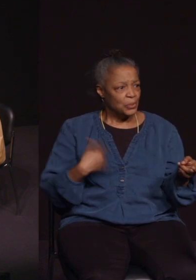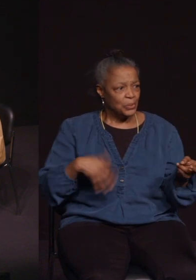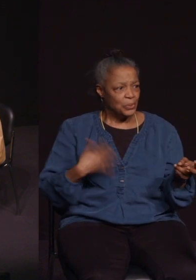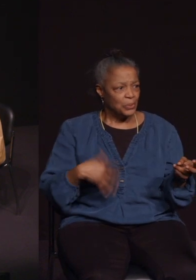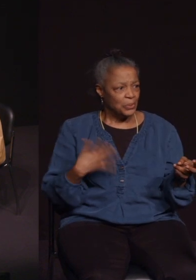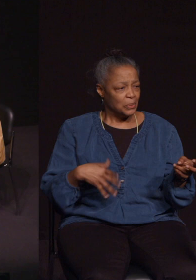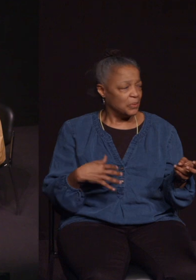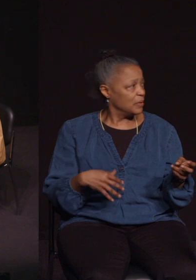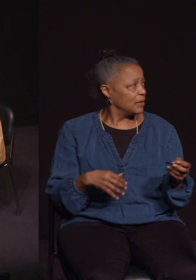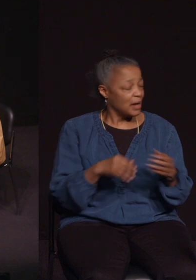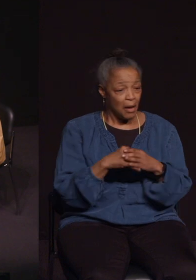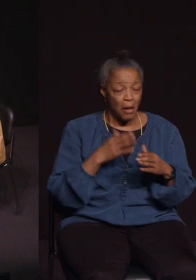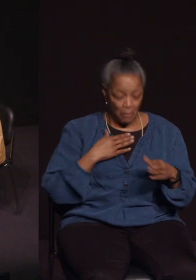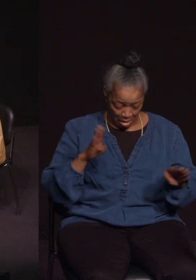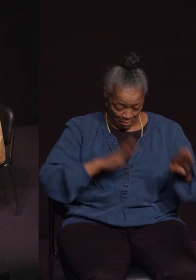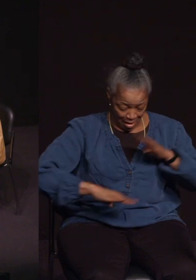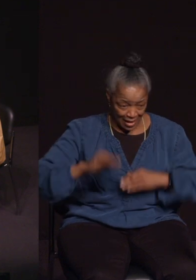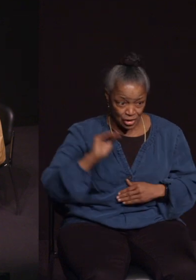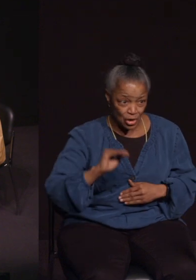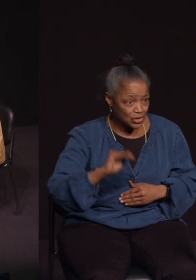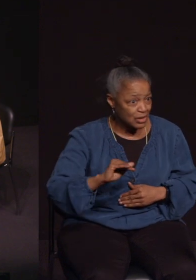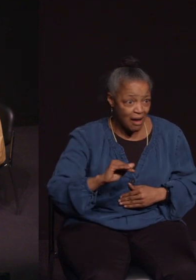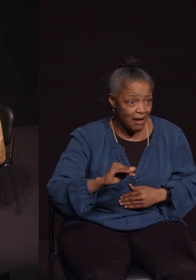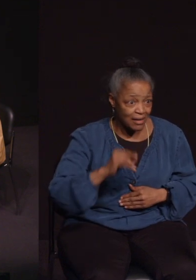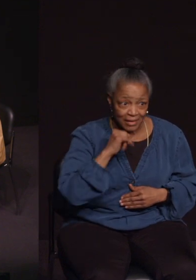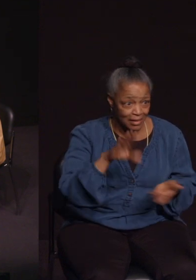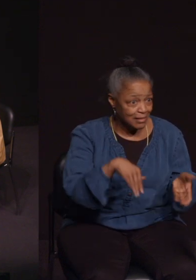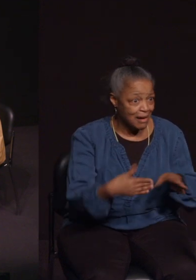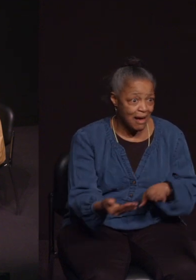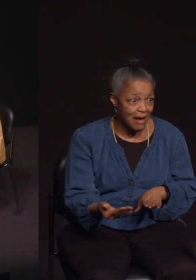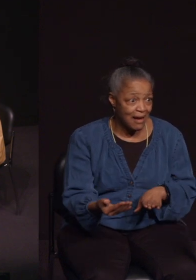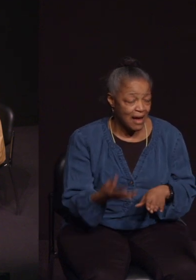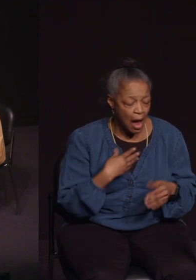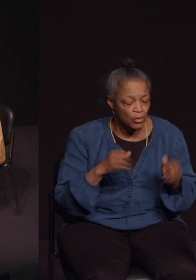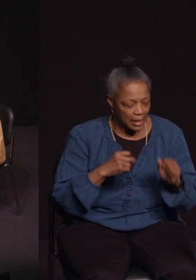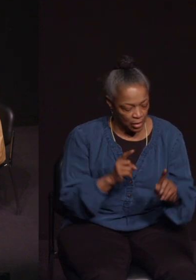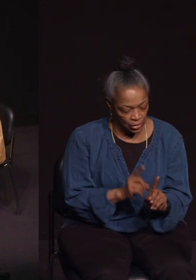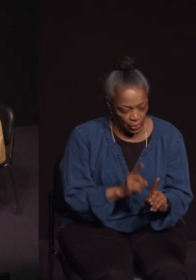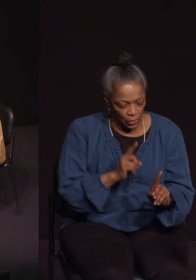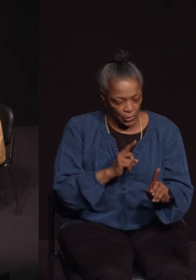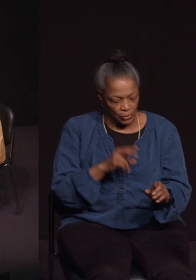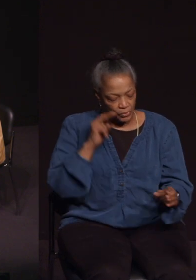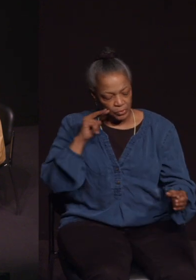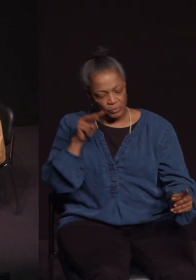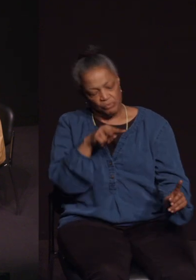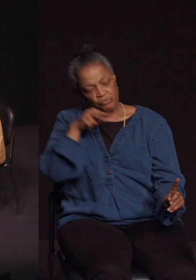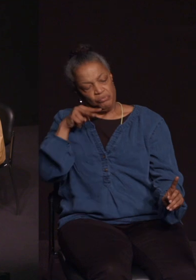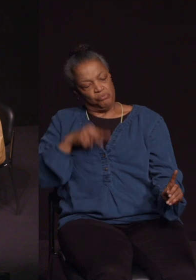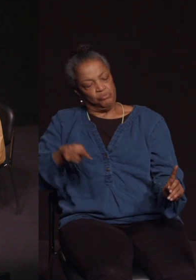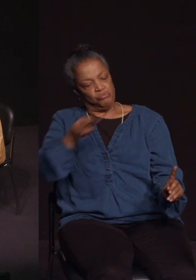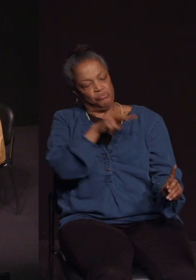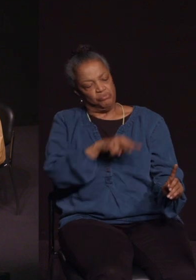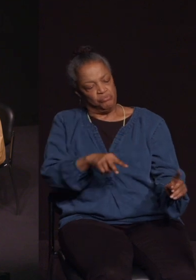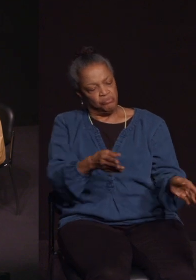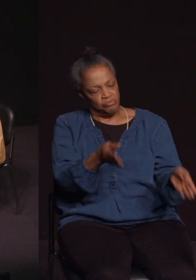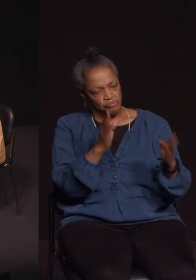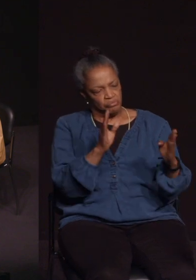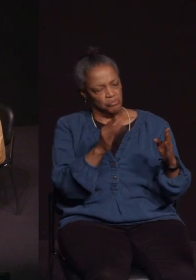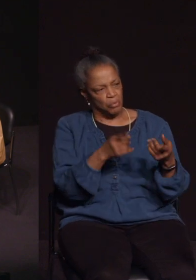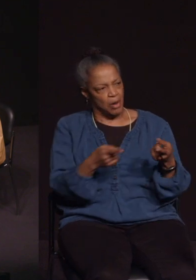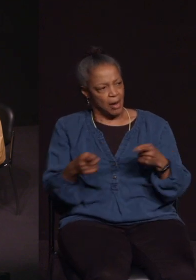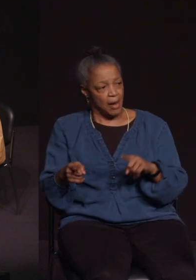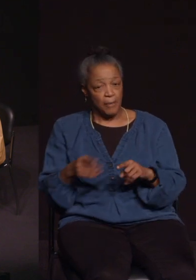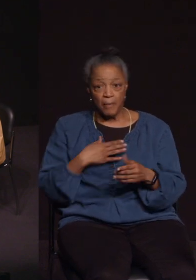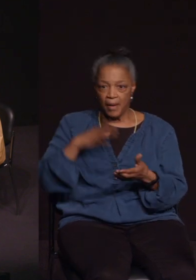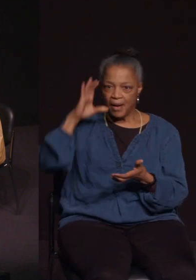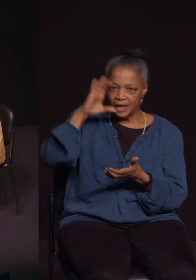my biological child, so I was able to take a step back and really pay attention to what was going on. My husband